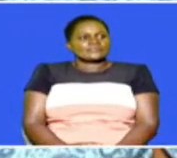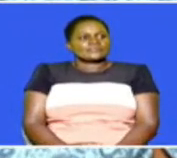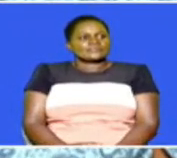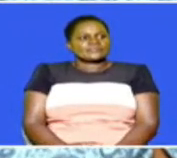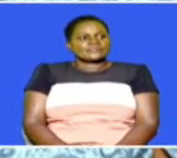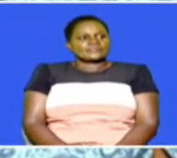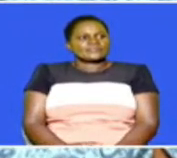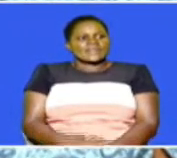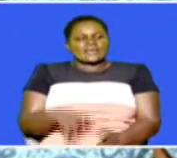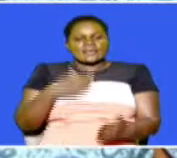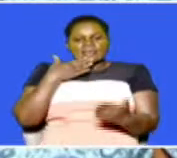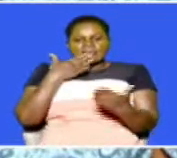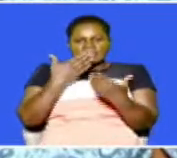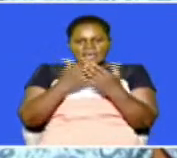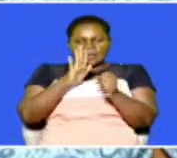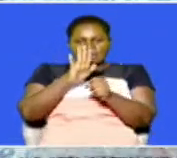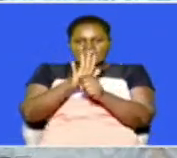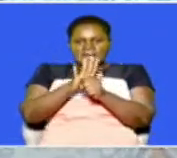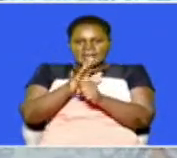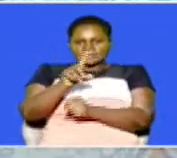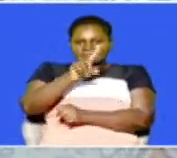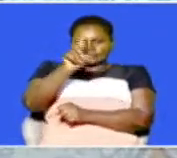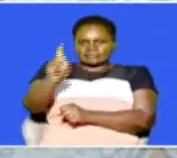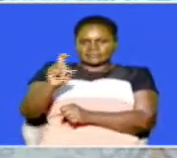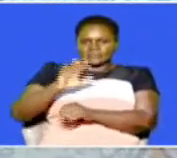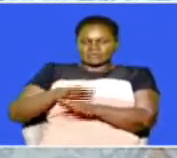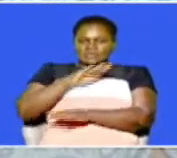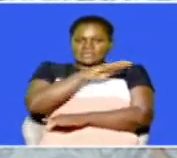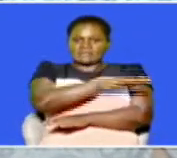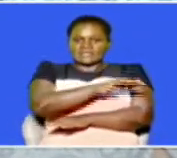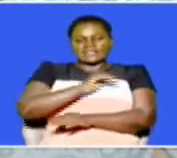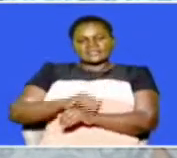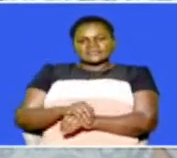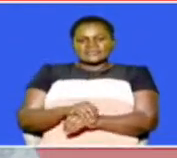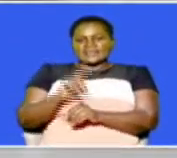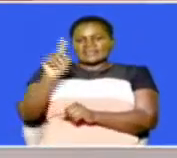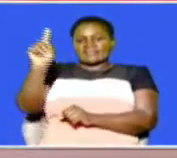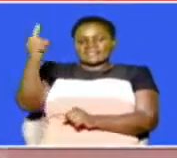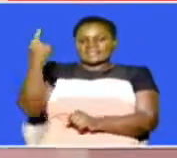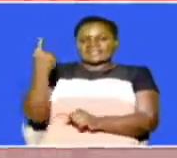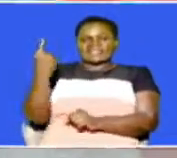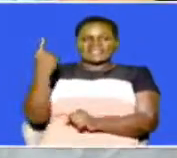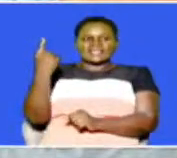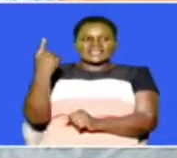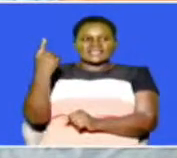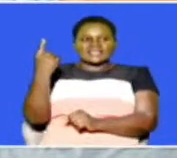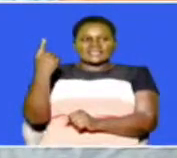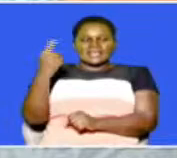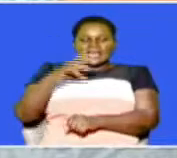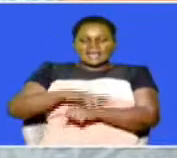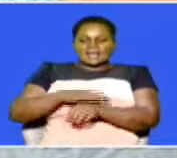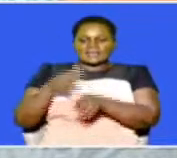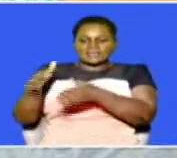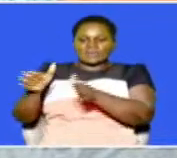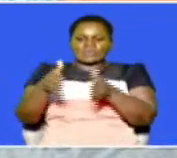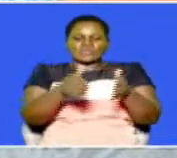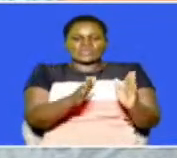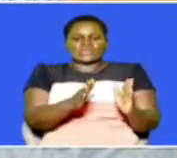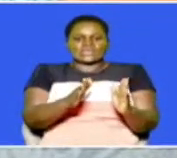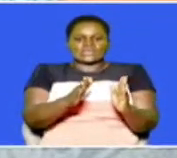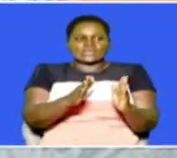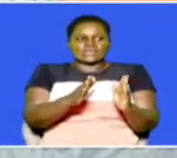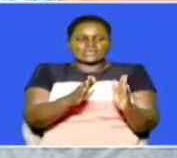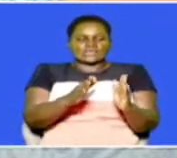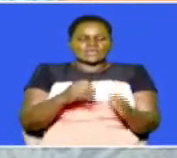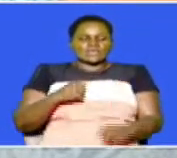Well, thank you very much for that question and good evening. First of all, let me take this opportunity to